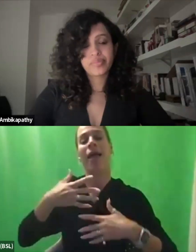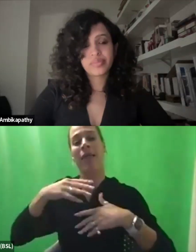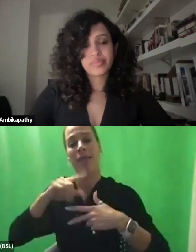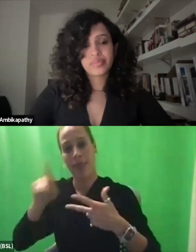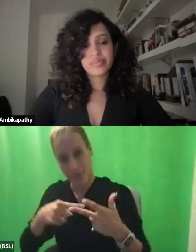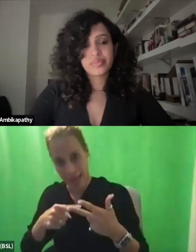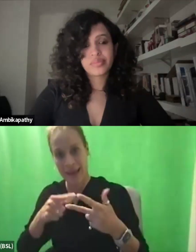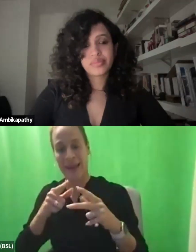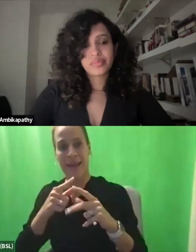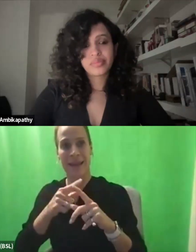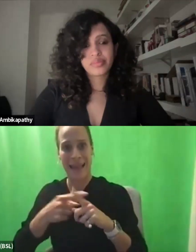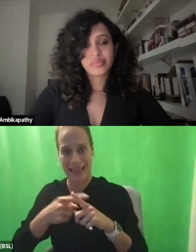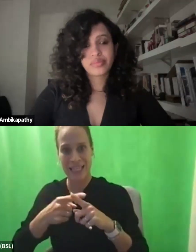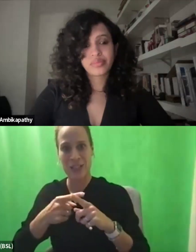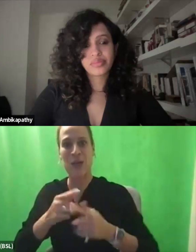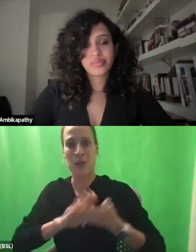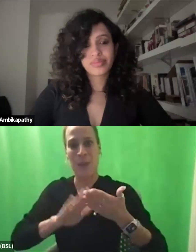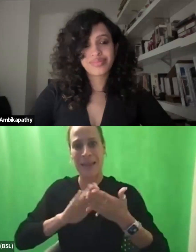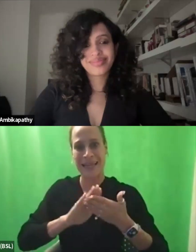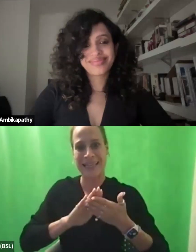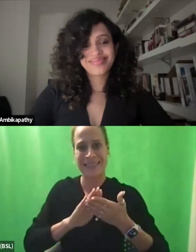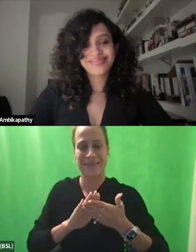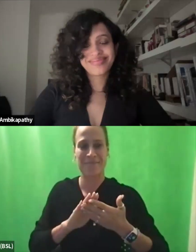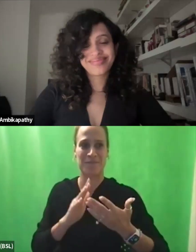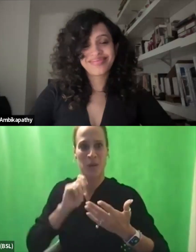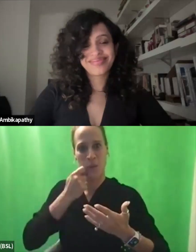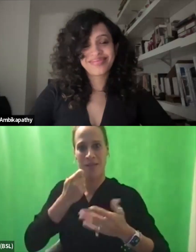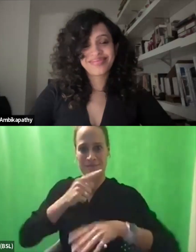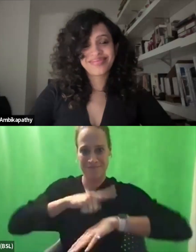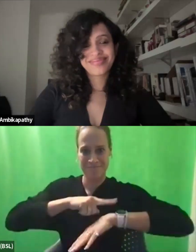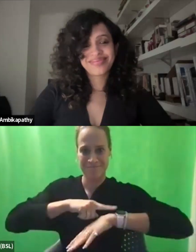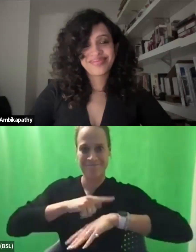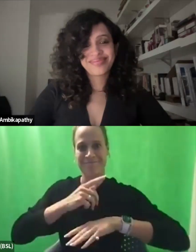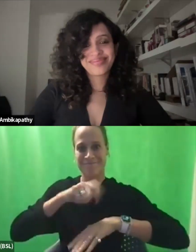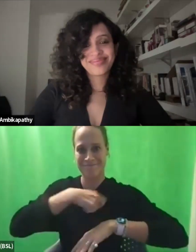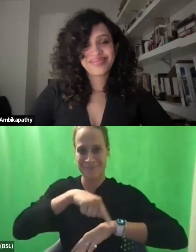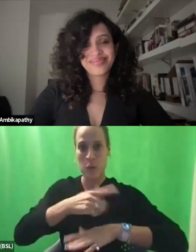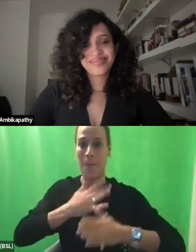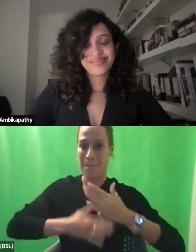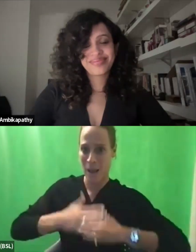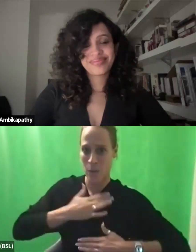So so it may take a while, although it's only 2 poems. So bear with me.